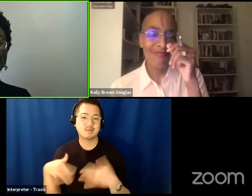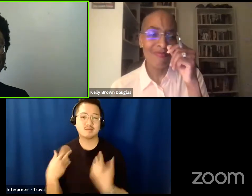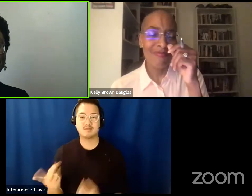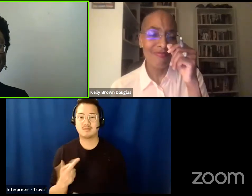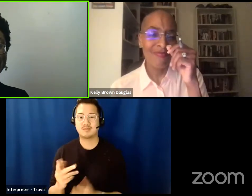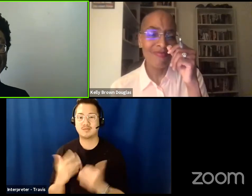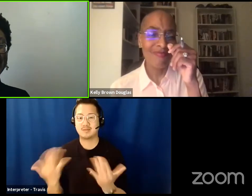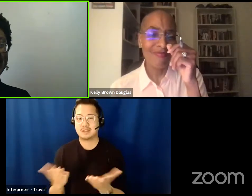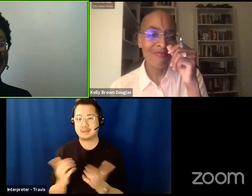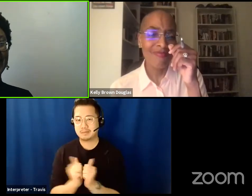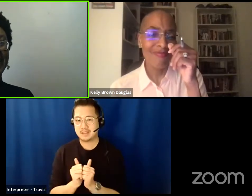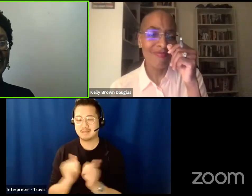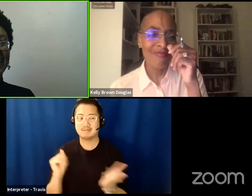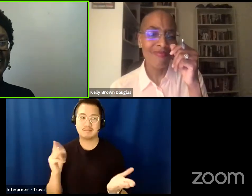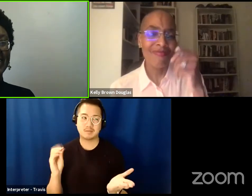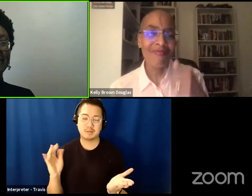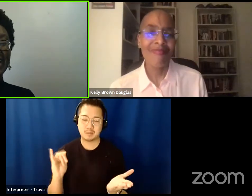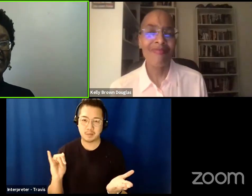Ayo.